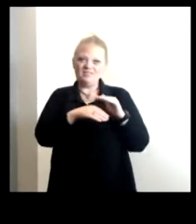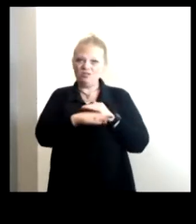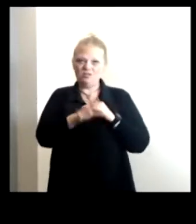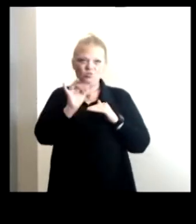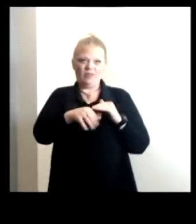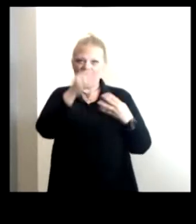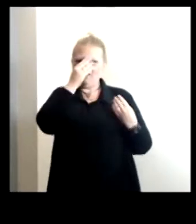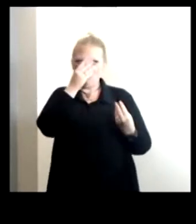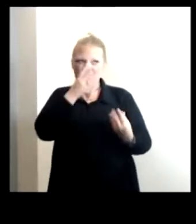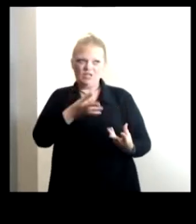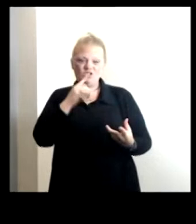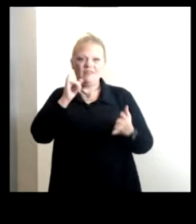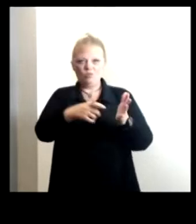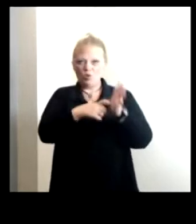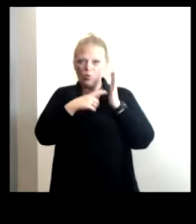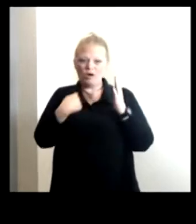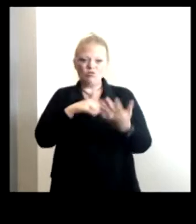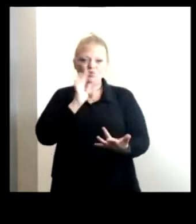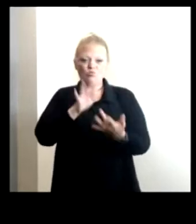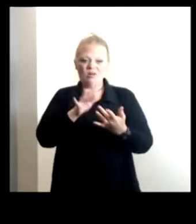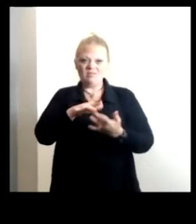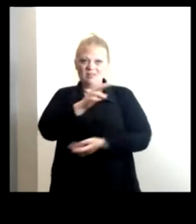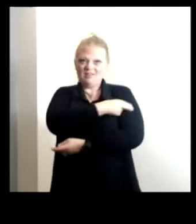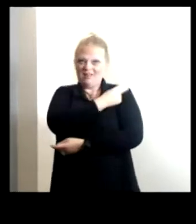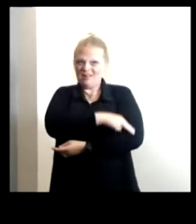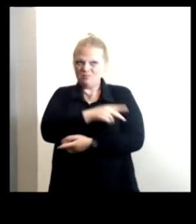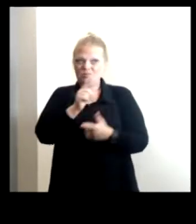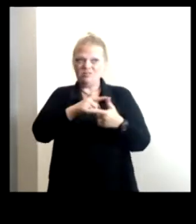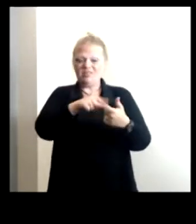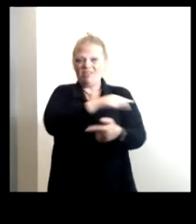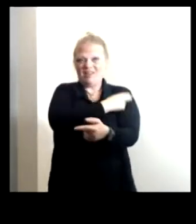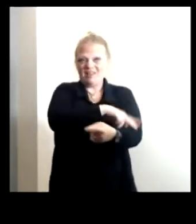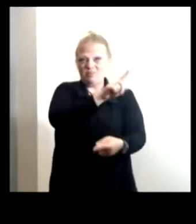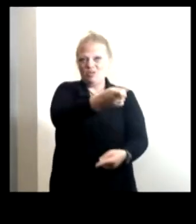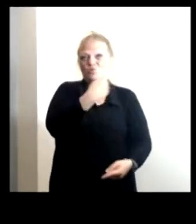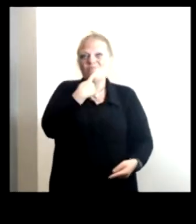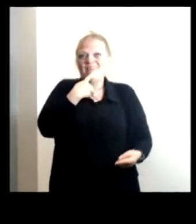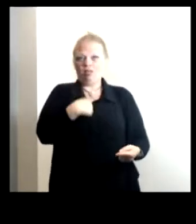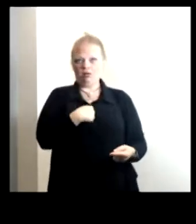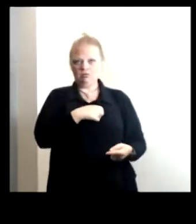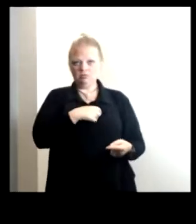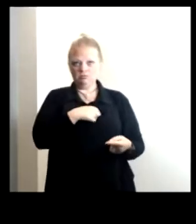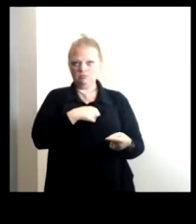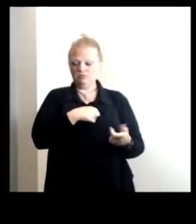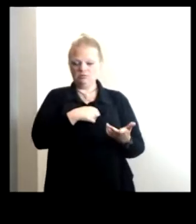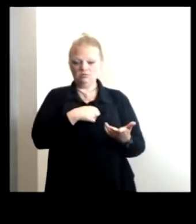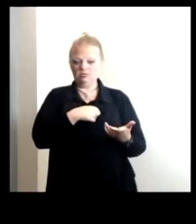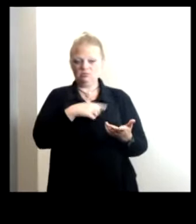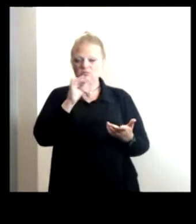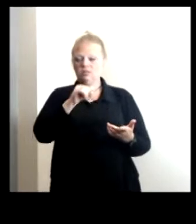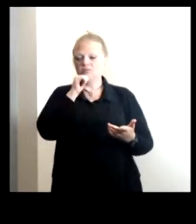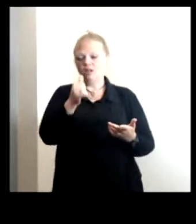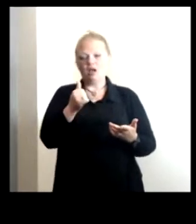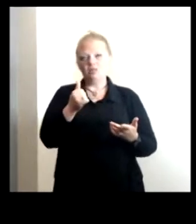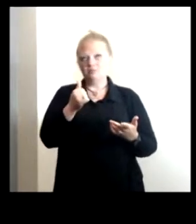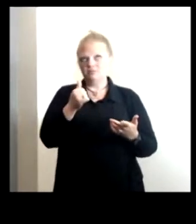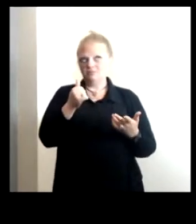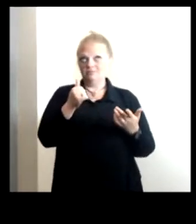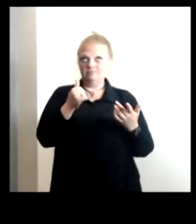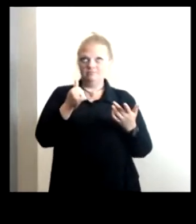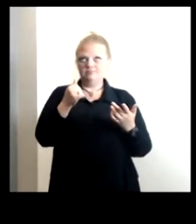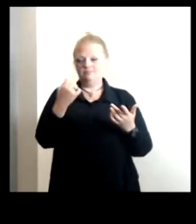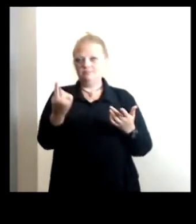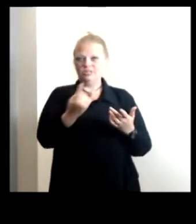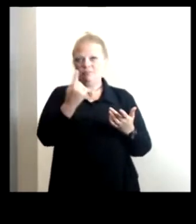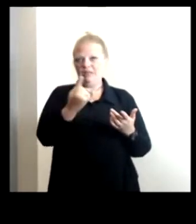information. It actually requires us to contact the hospital and have the hospital tell us, which is not something we